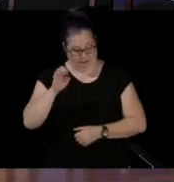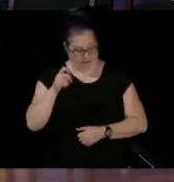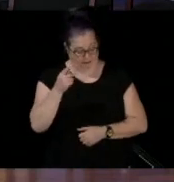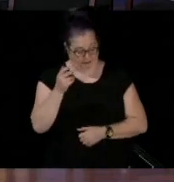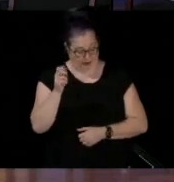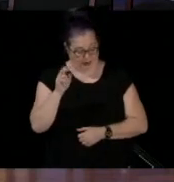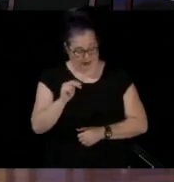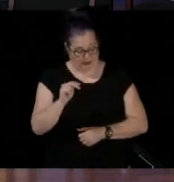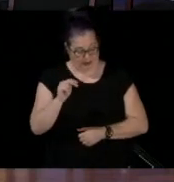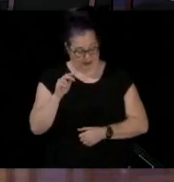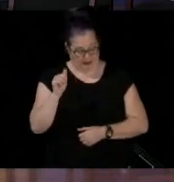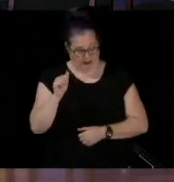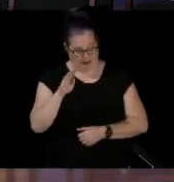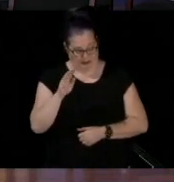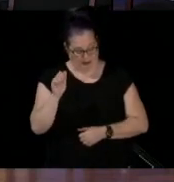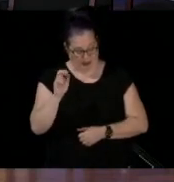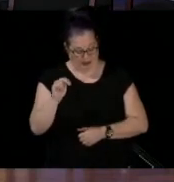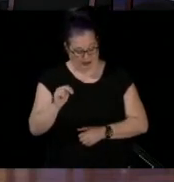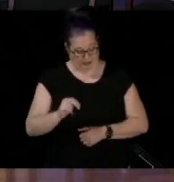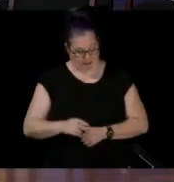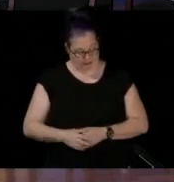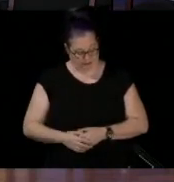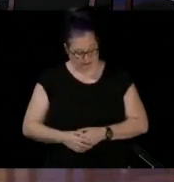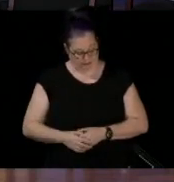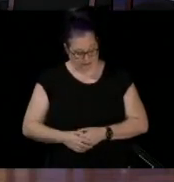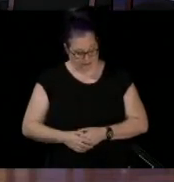Ethan Aban.